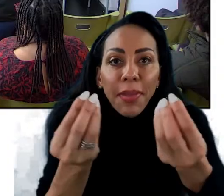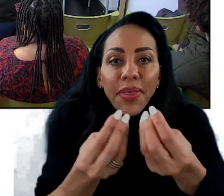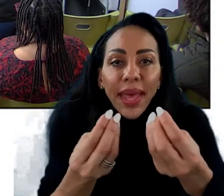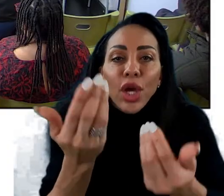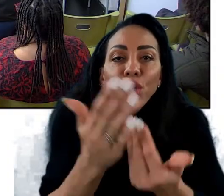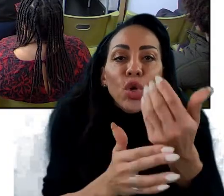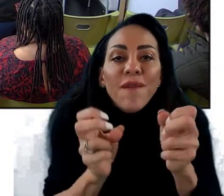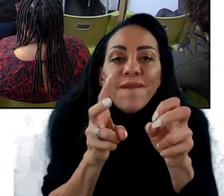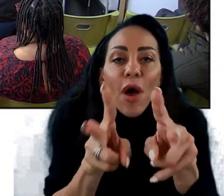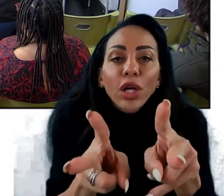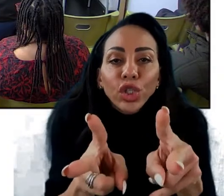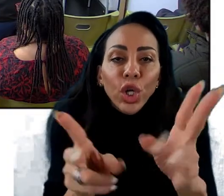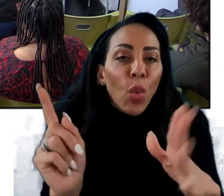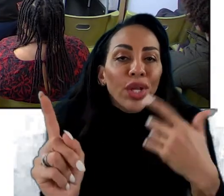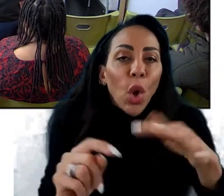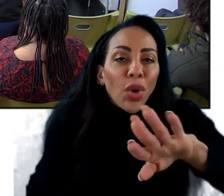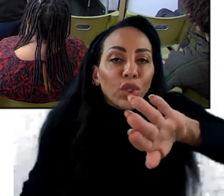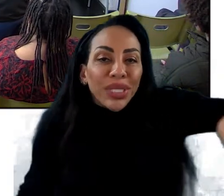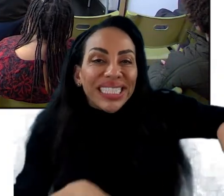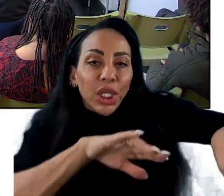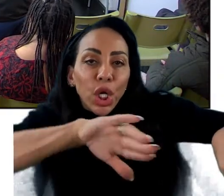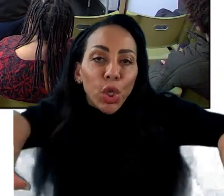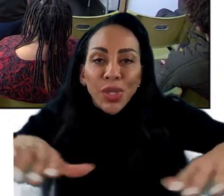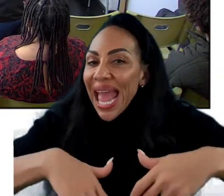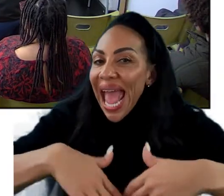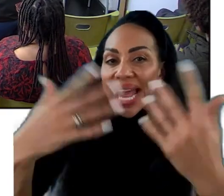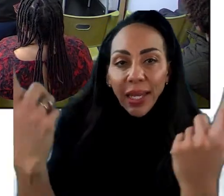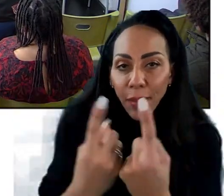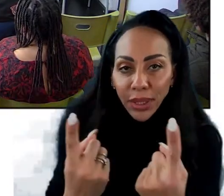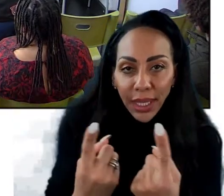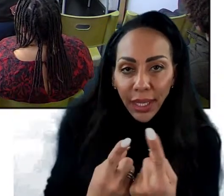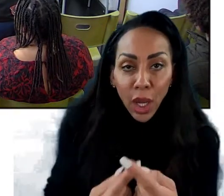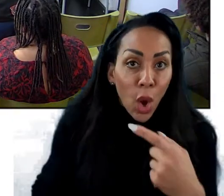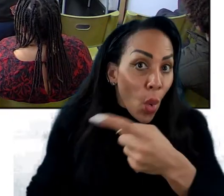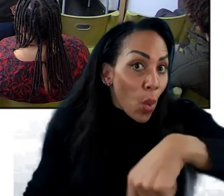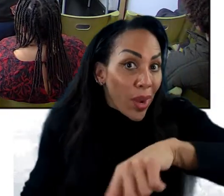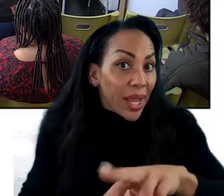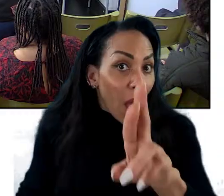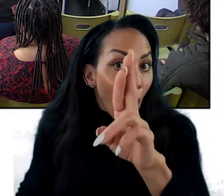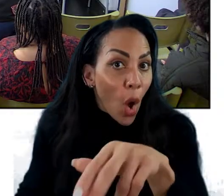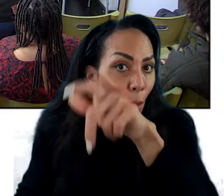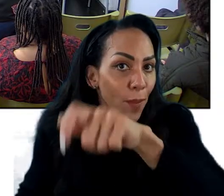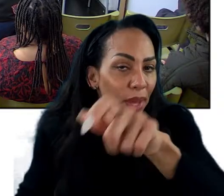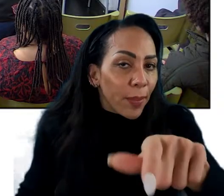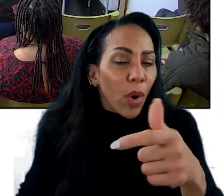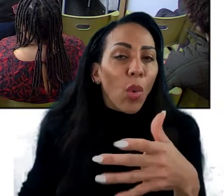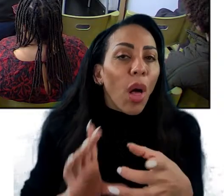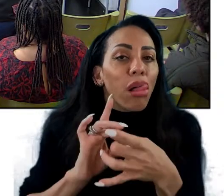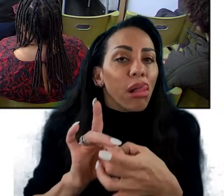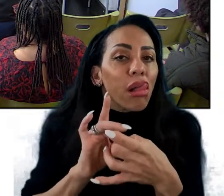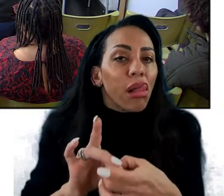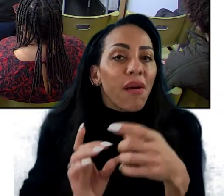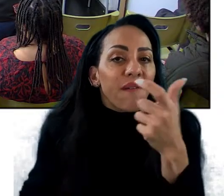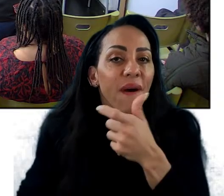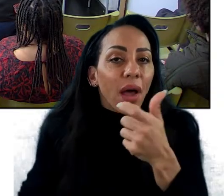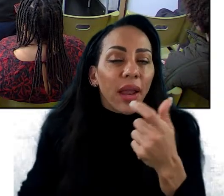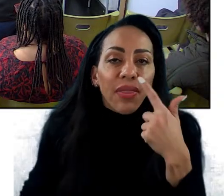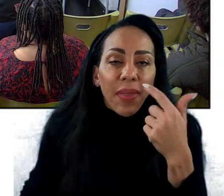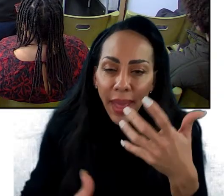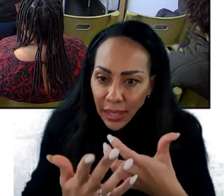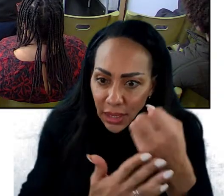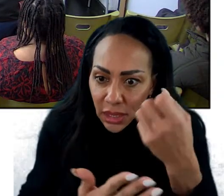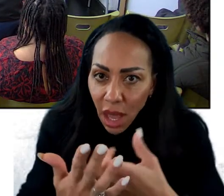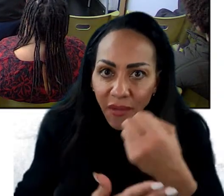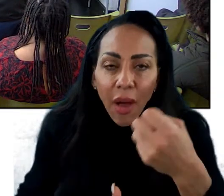is we hope there are people who will engage with it for fun, and then we'll discover that it can go further, and maybe they get